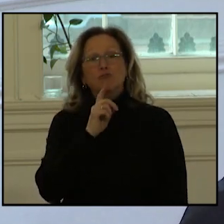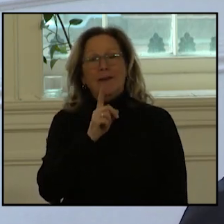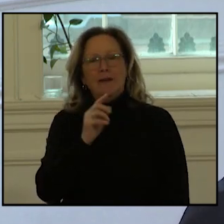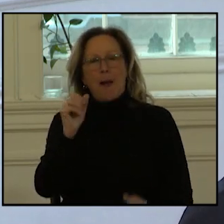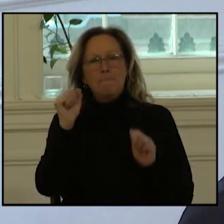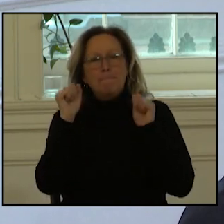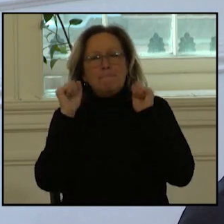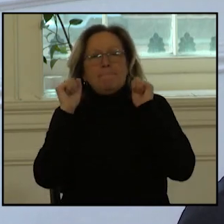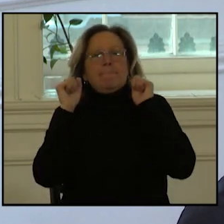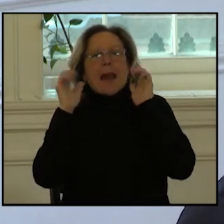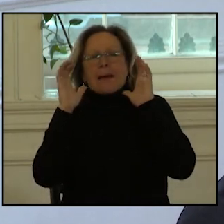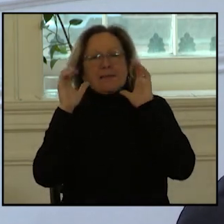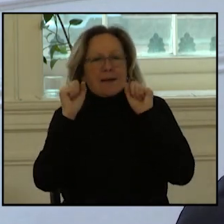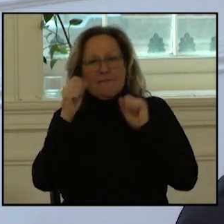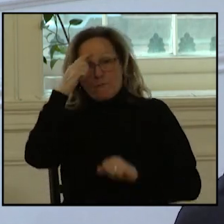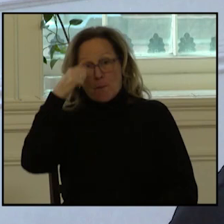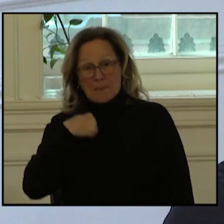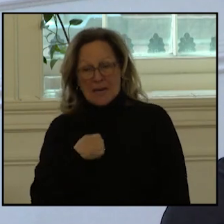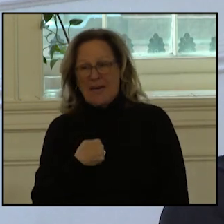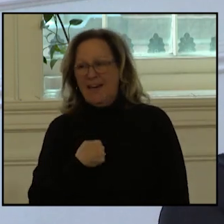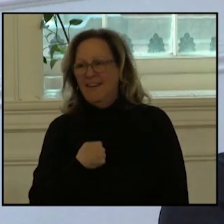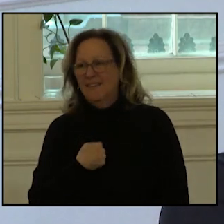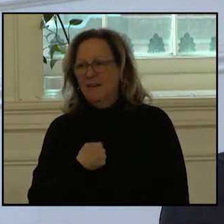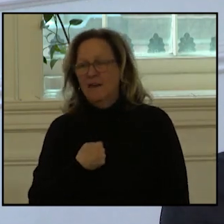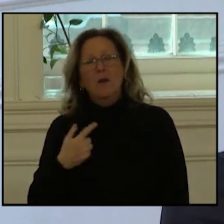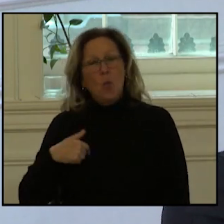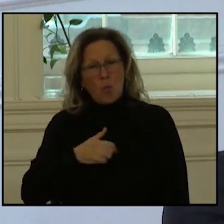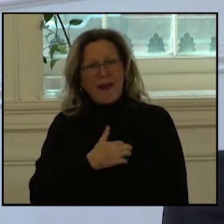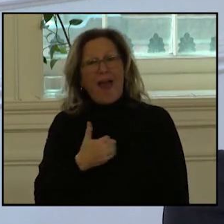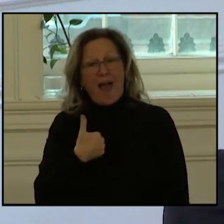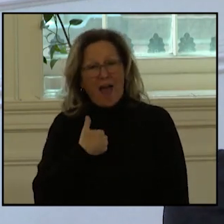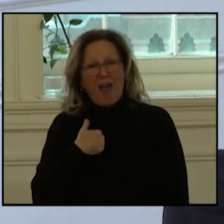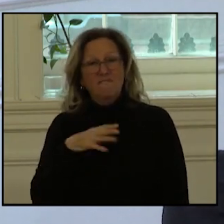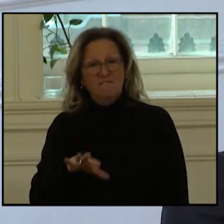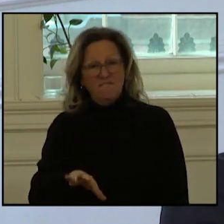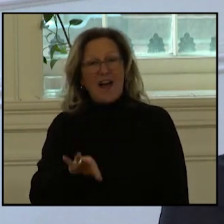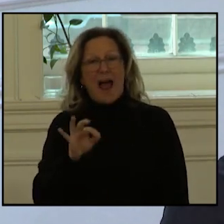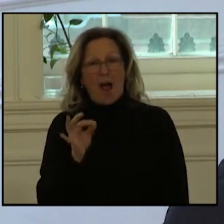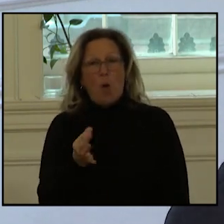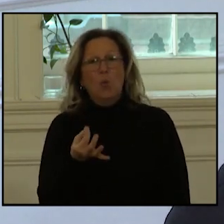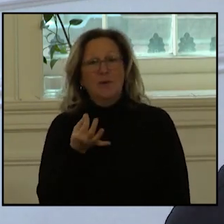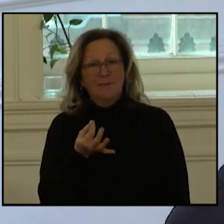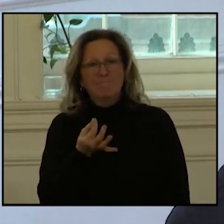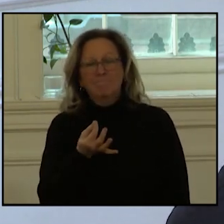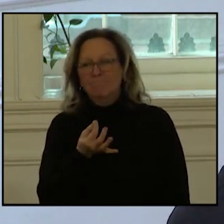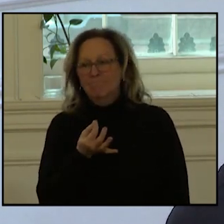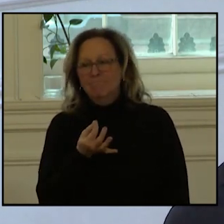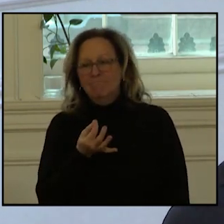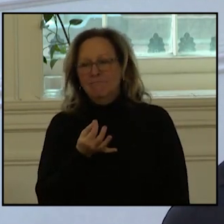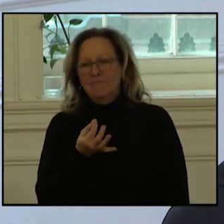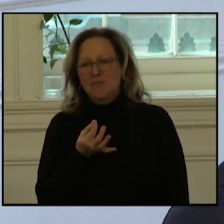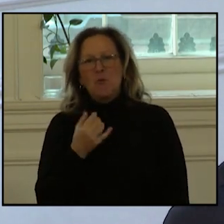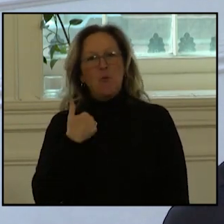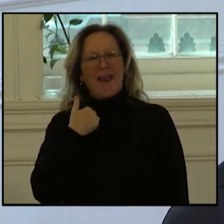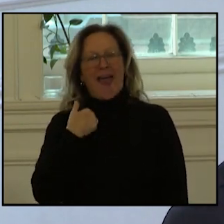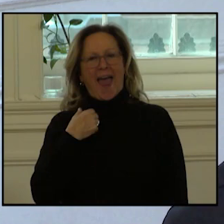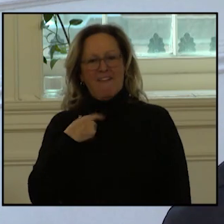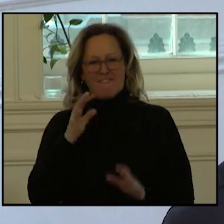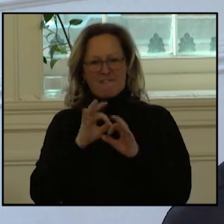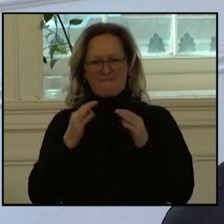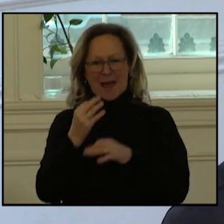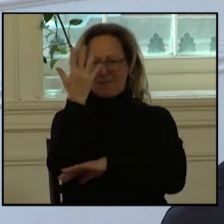amazing for me is that we have found, you know, we've got a family tree that's